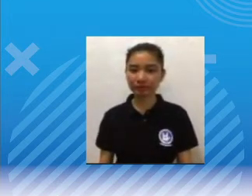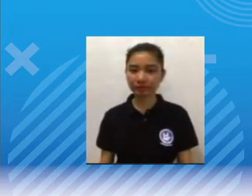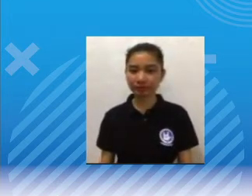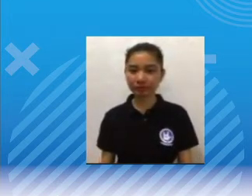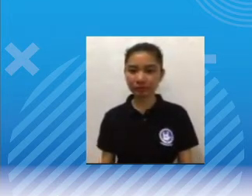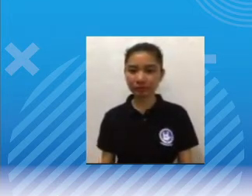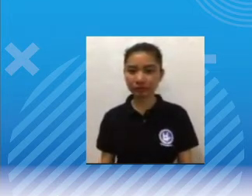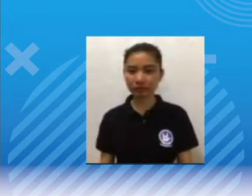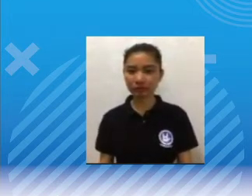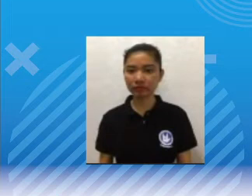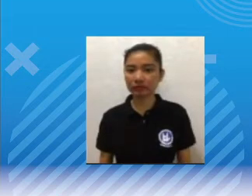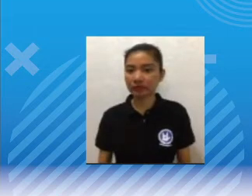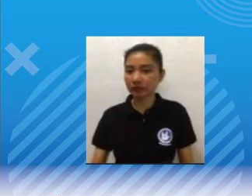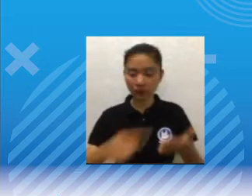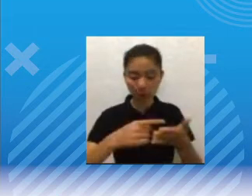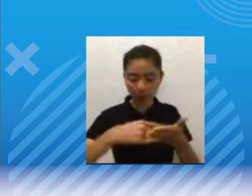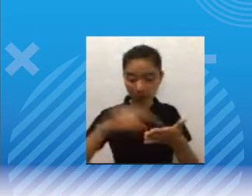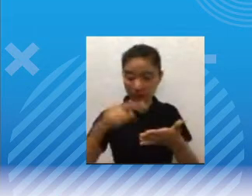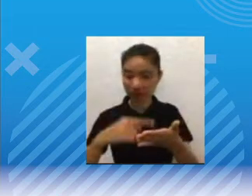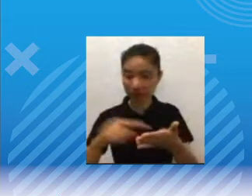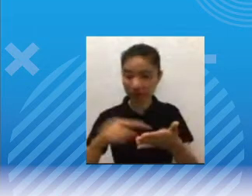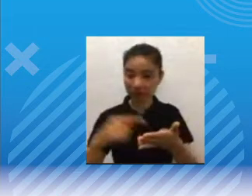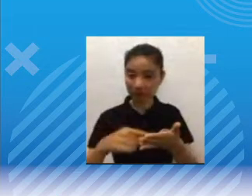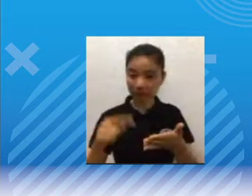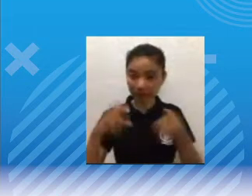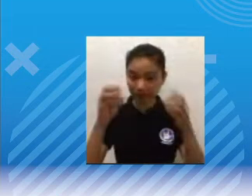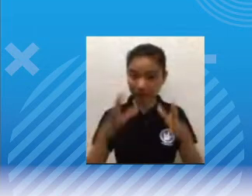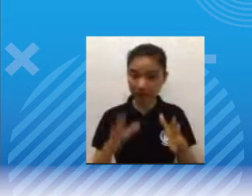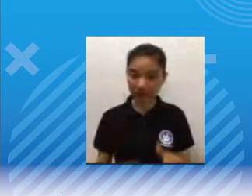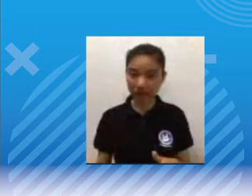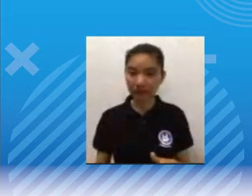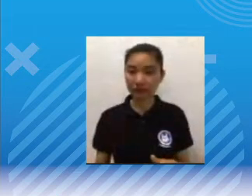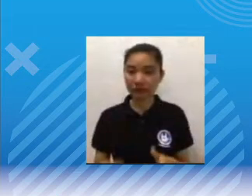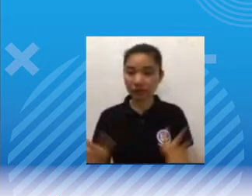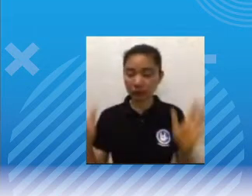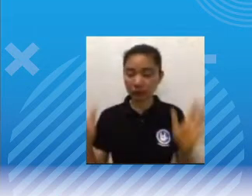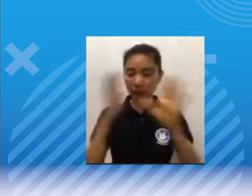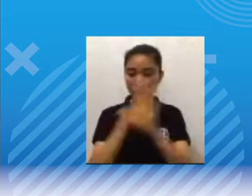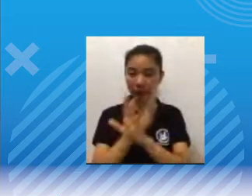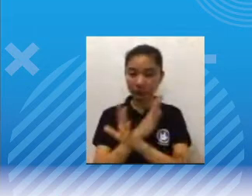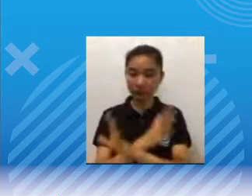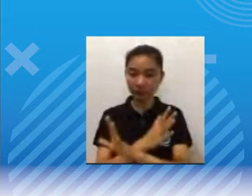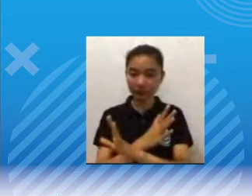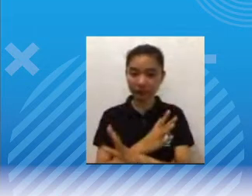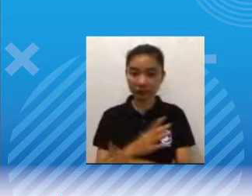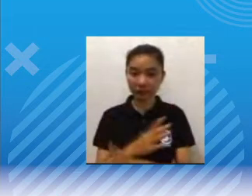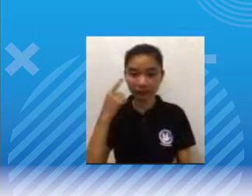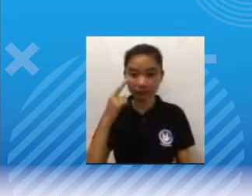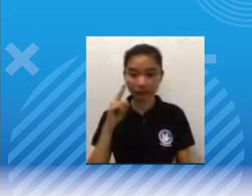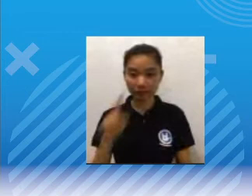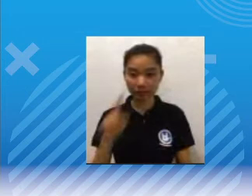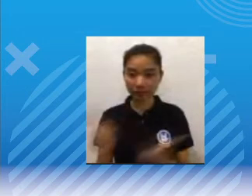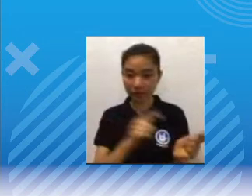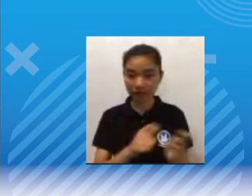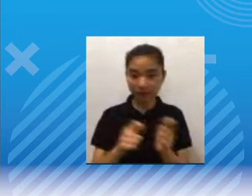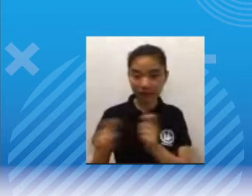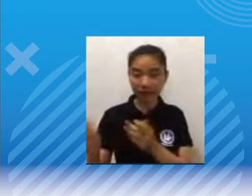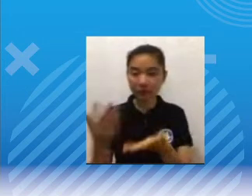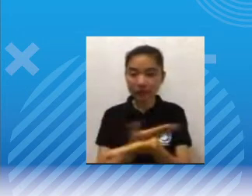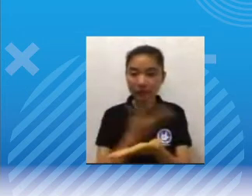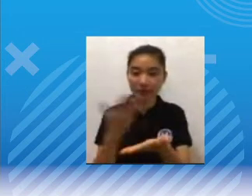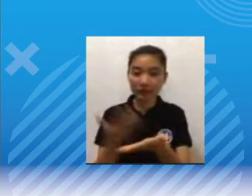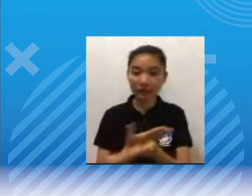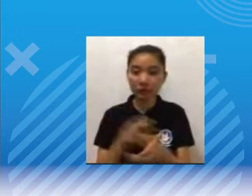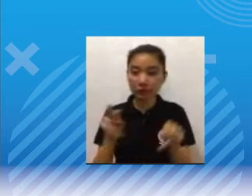nila on transitioning into or migrating into online learning or distance learning. Ganun din, we